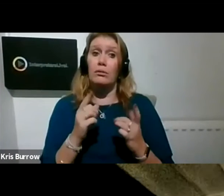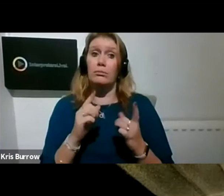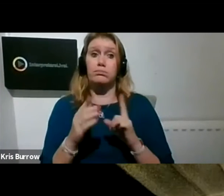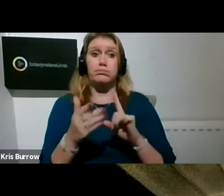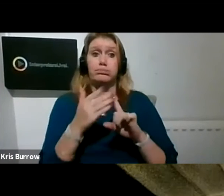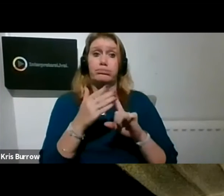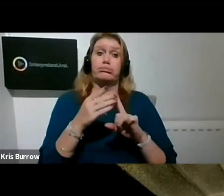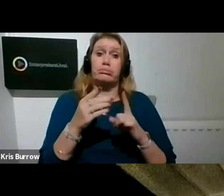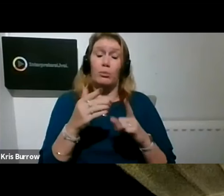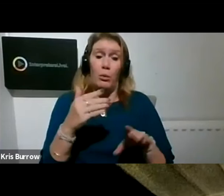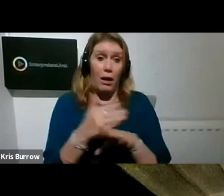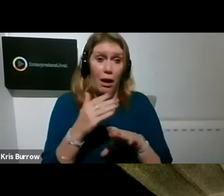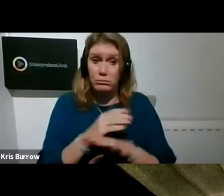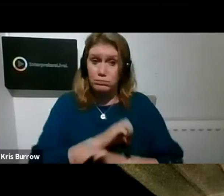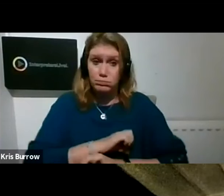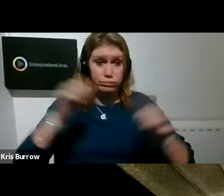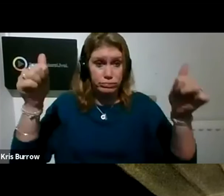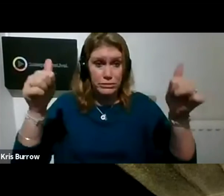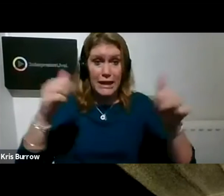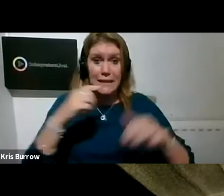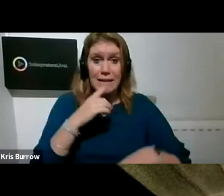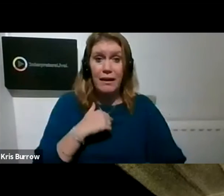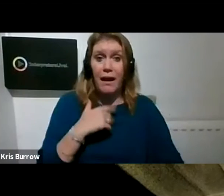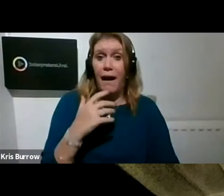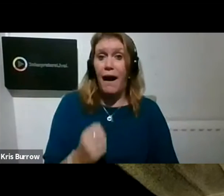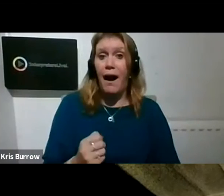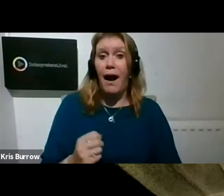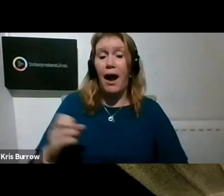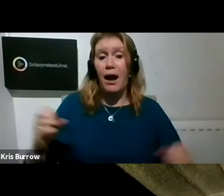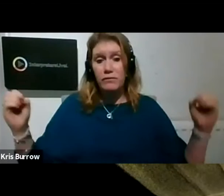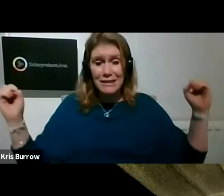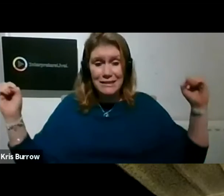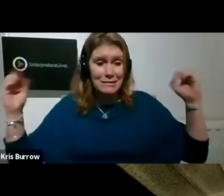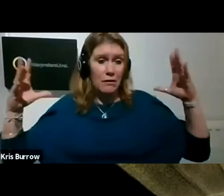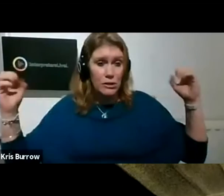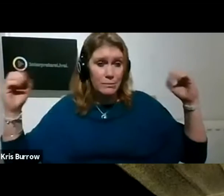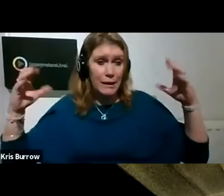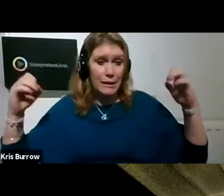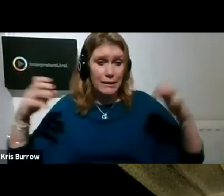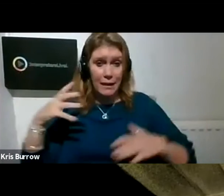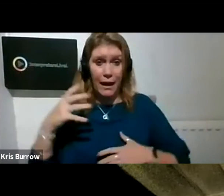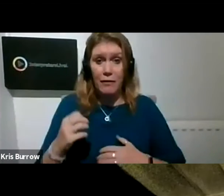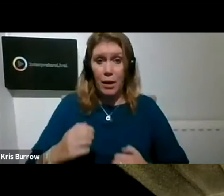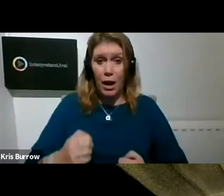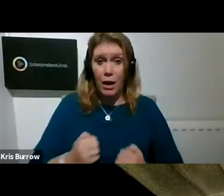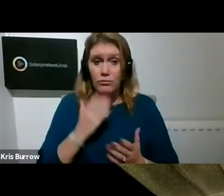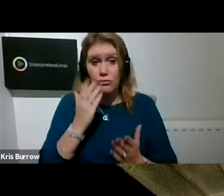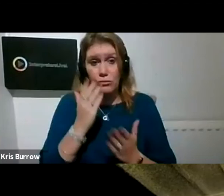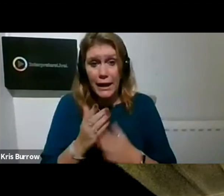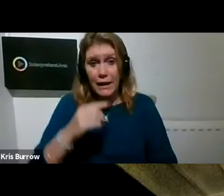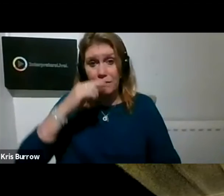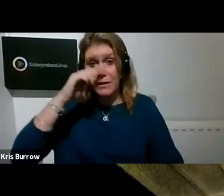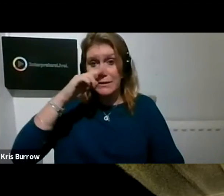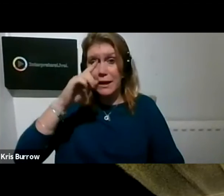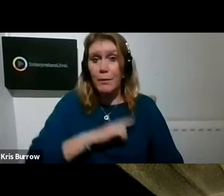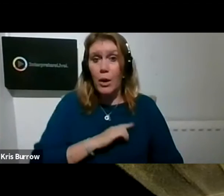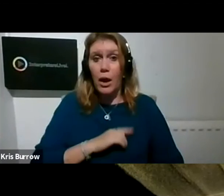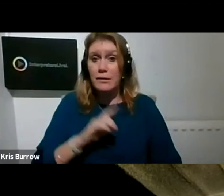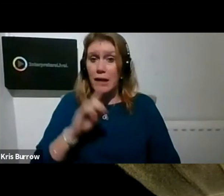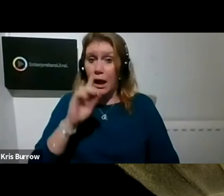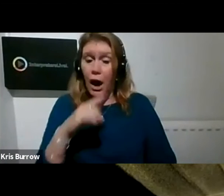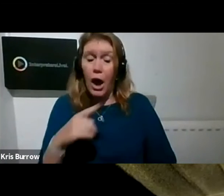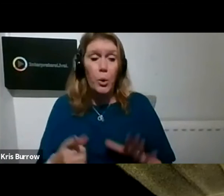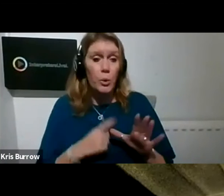fast fibre and I've got stereo speakers, but it was, I'm very, very, very fussy because I can't actually